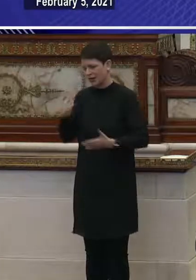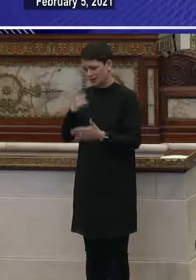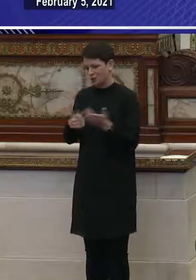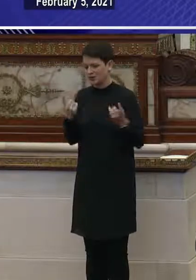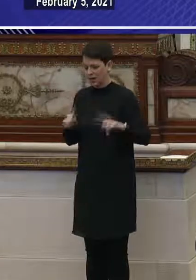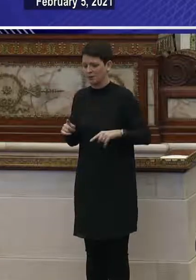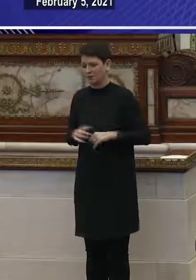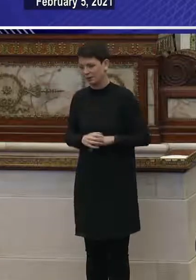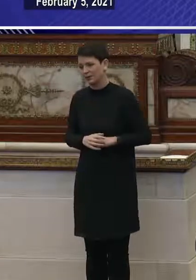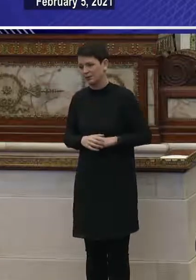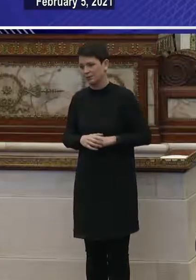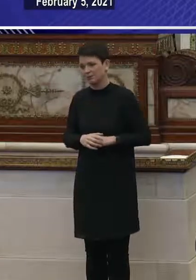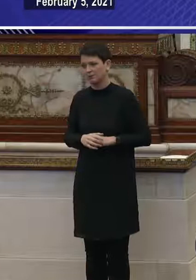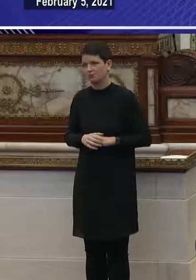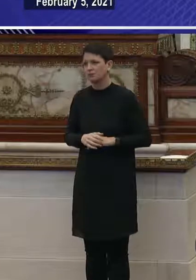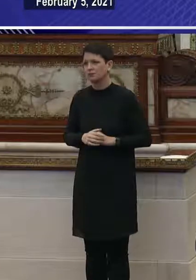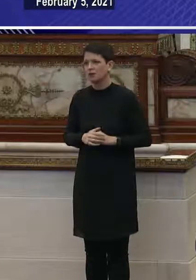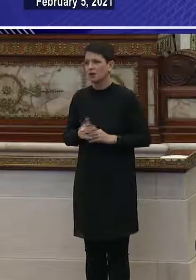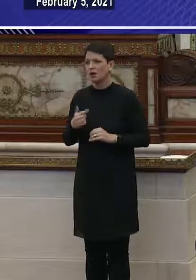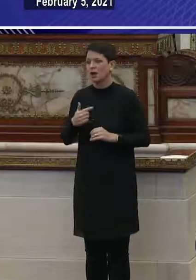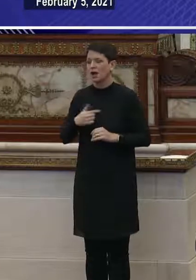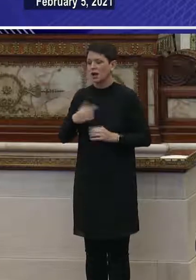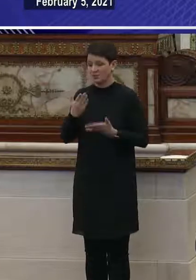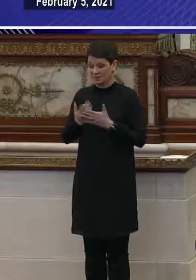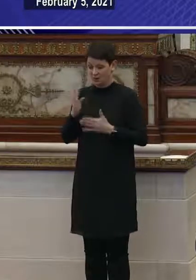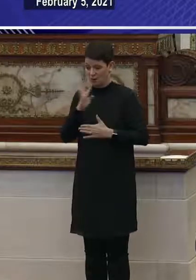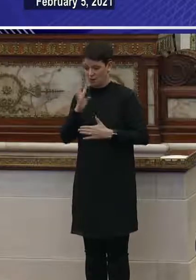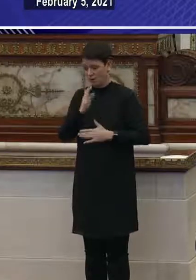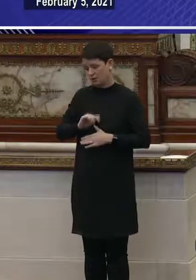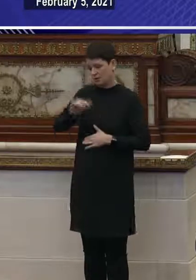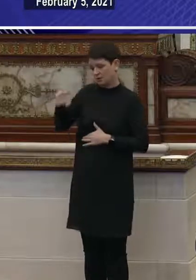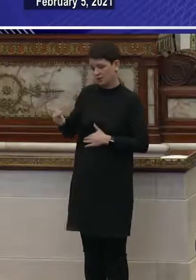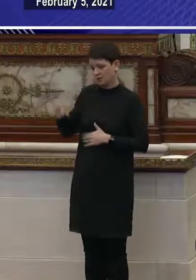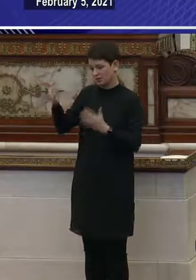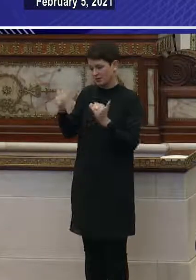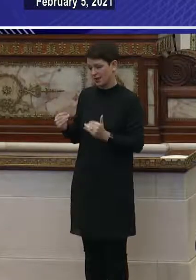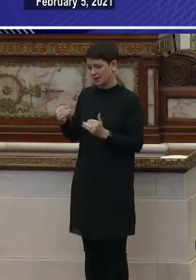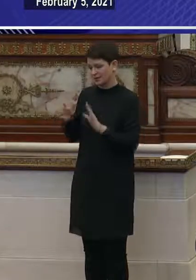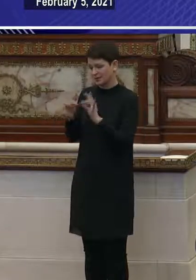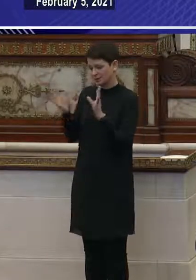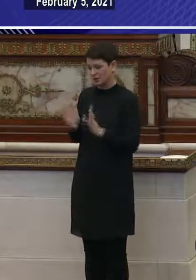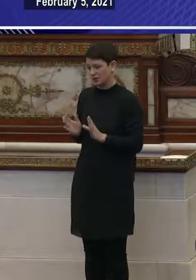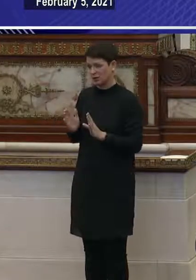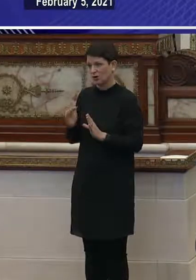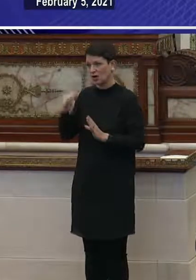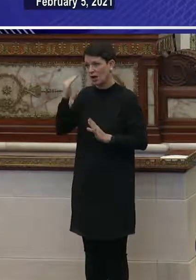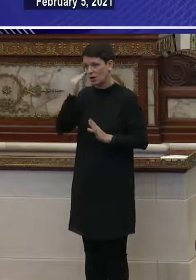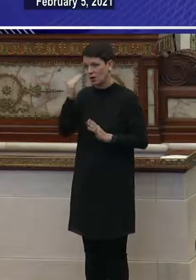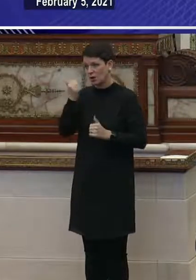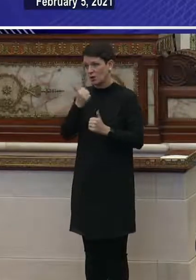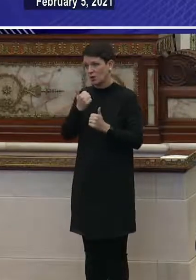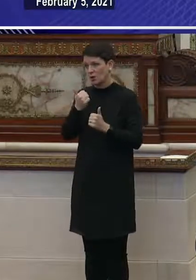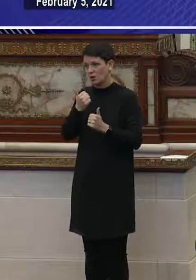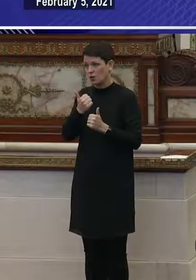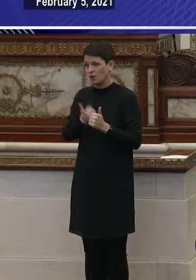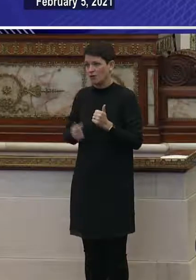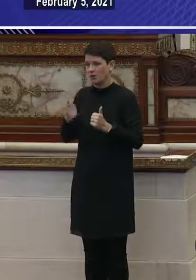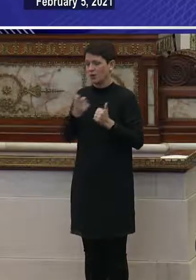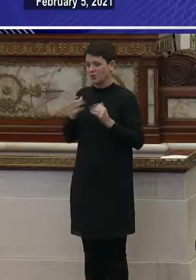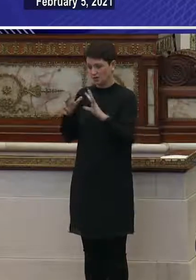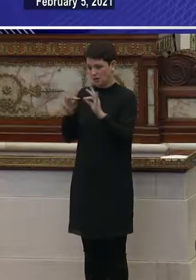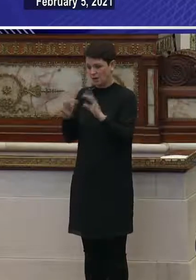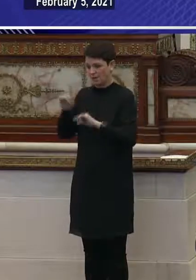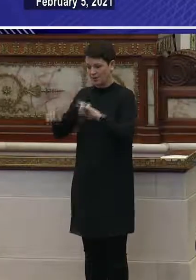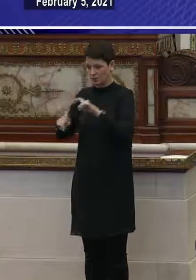has happened here. I'm going to go to the next speaker because I know everybody wants to make some